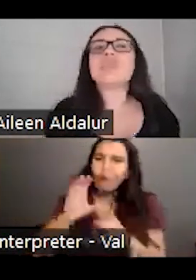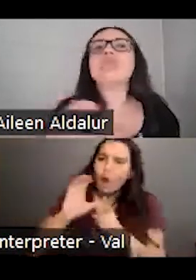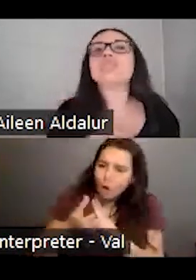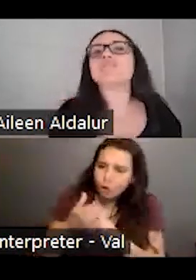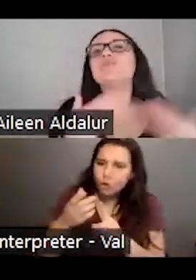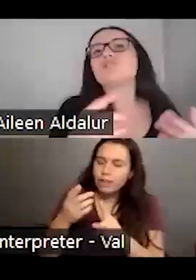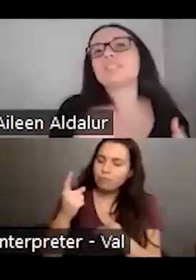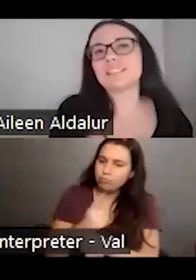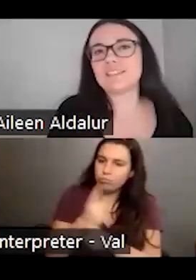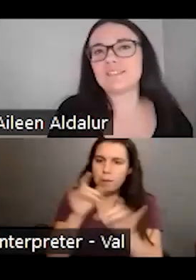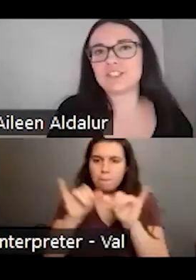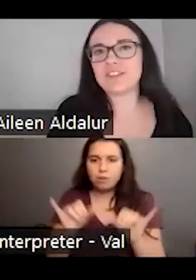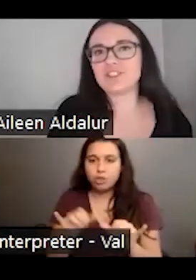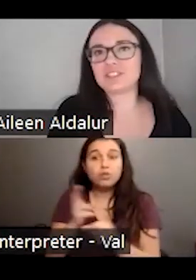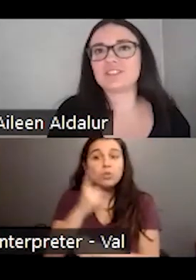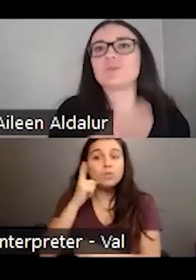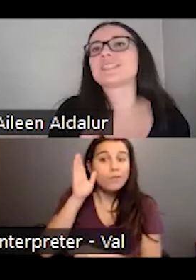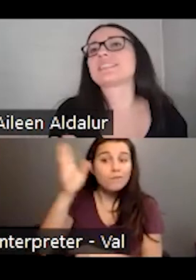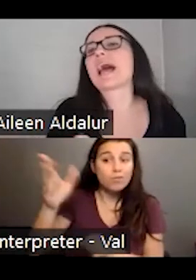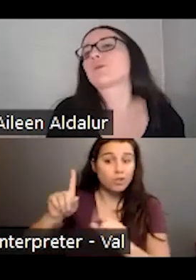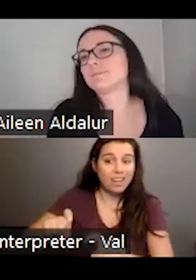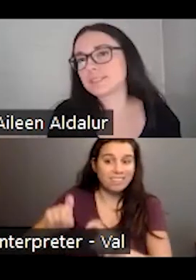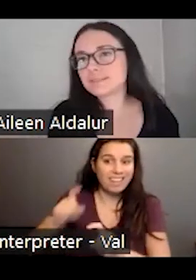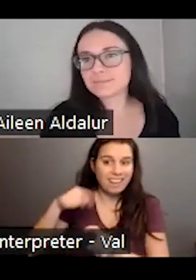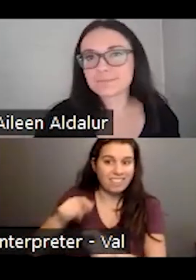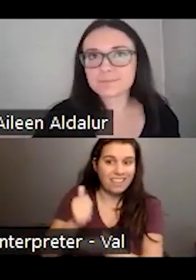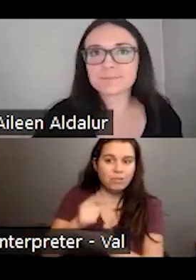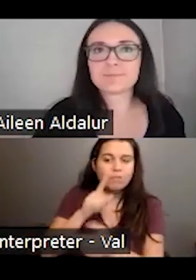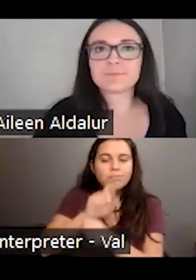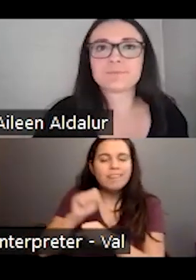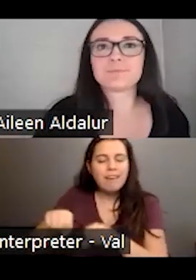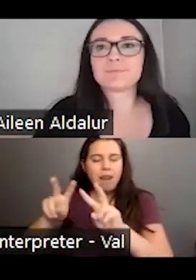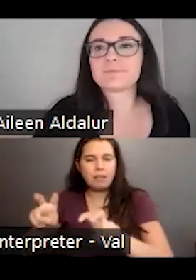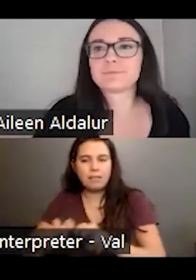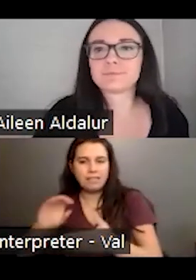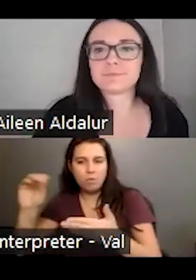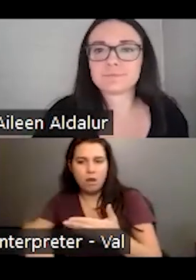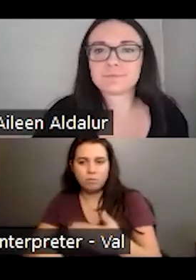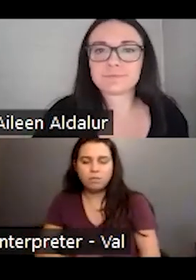to be used in future testing of the intervention to assess outcomes.